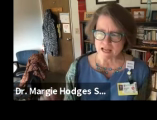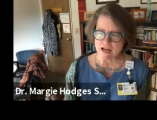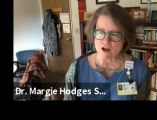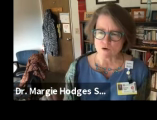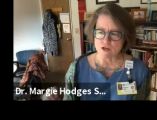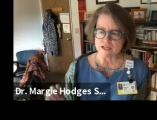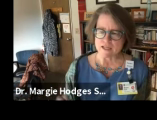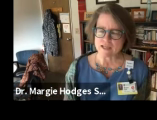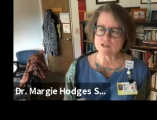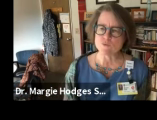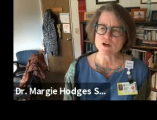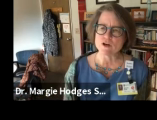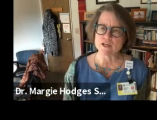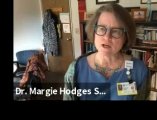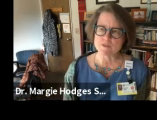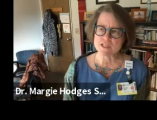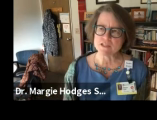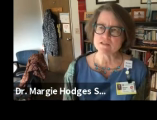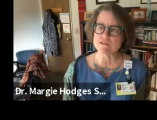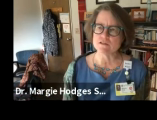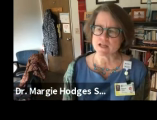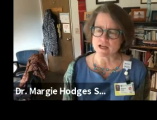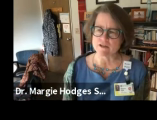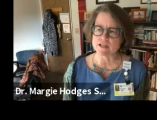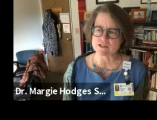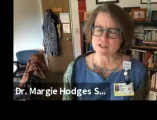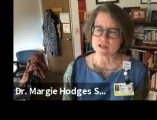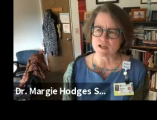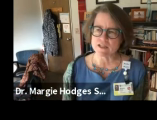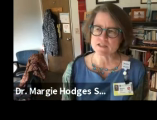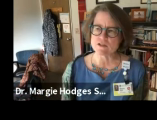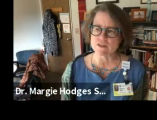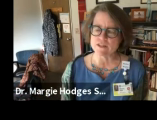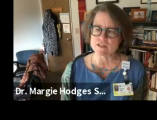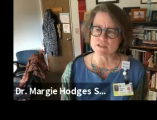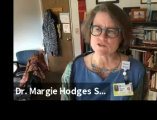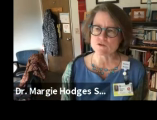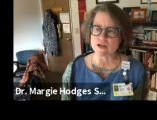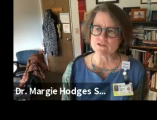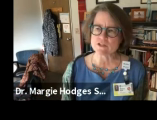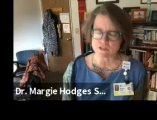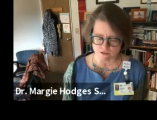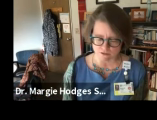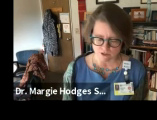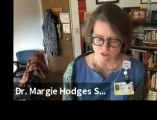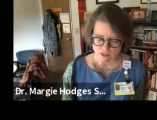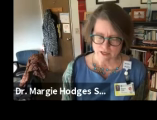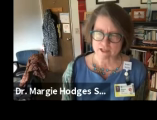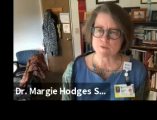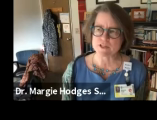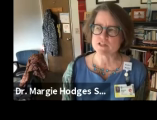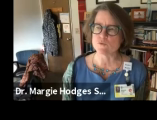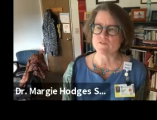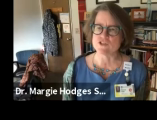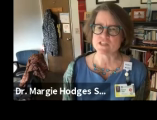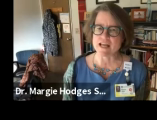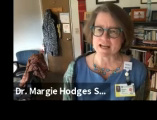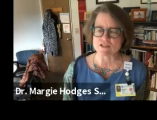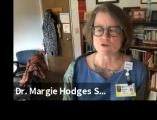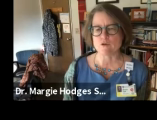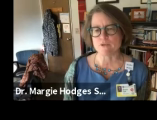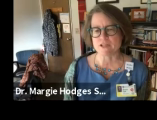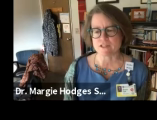understanding how connected we are in upstate to our downstate colleagues. This history grounds us to our experience that we've